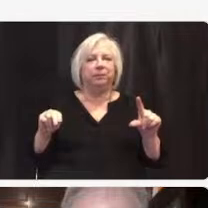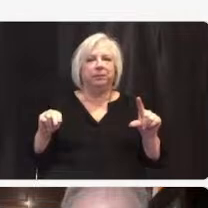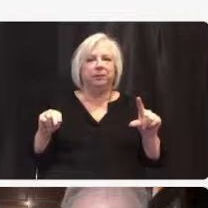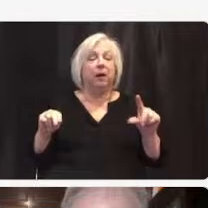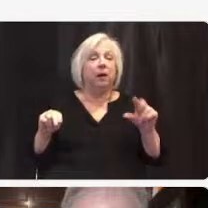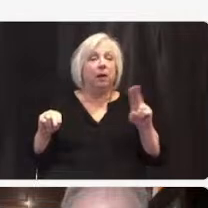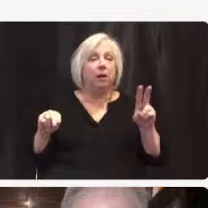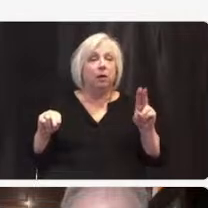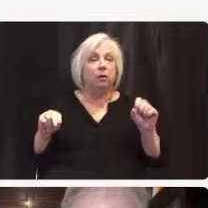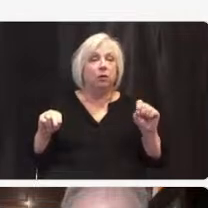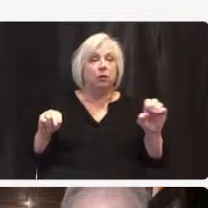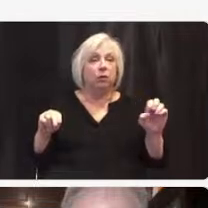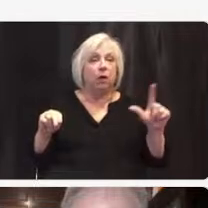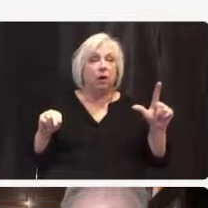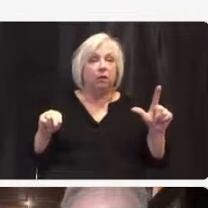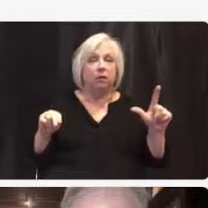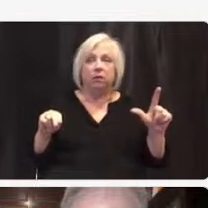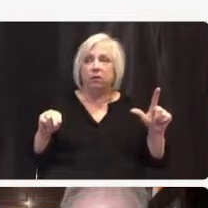Russell?